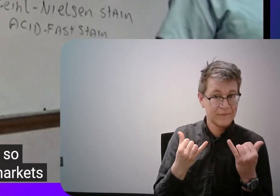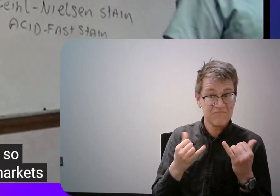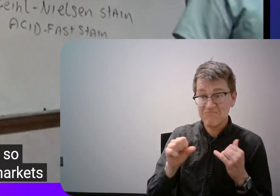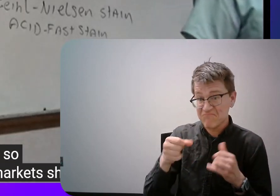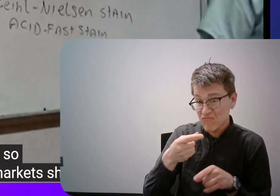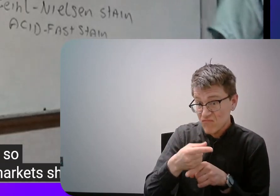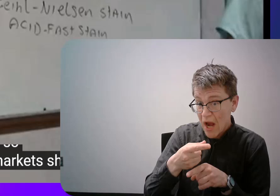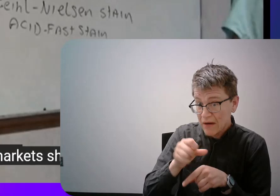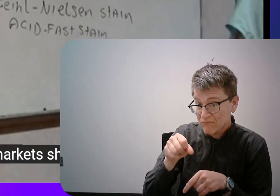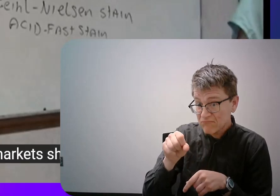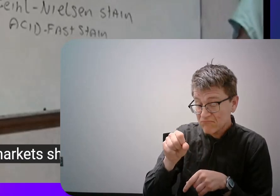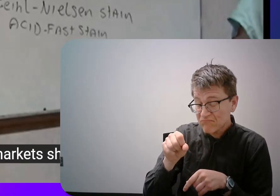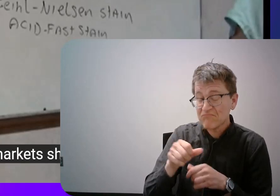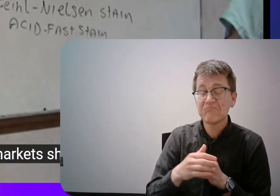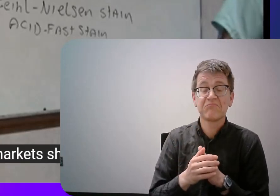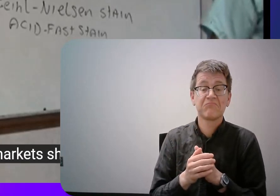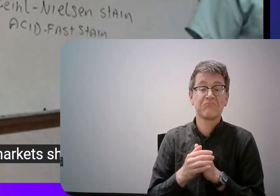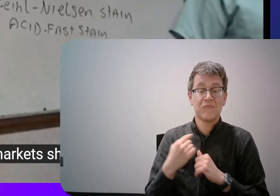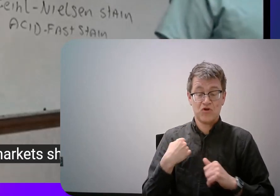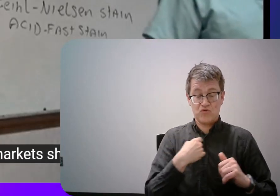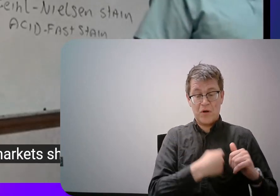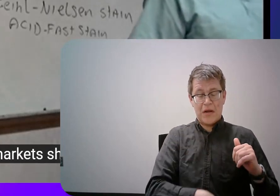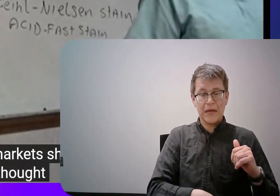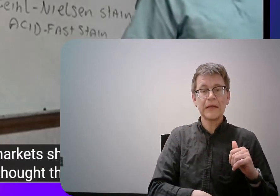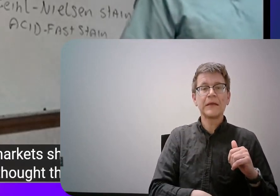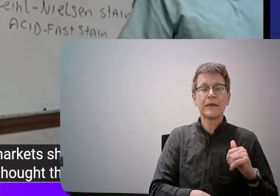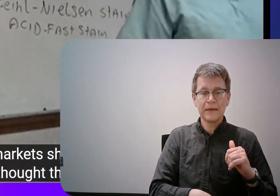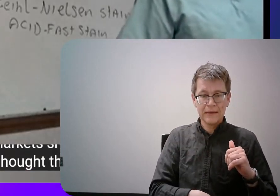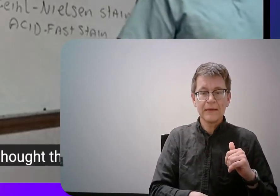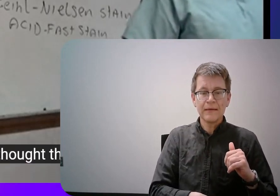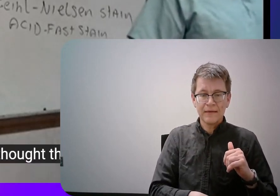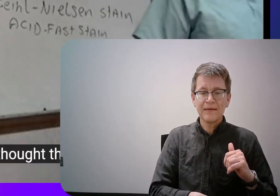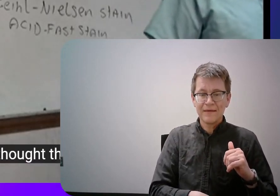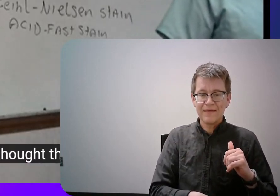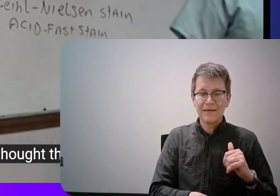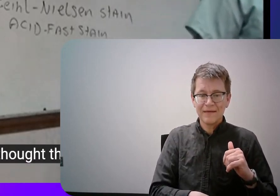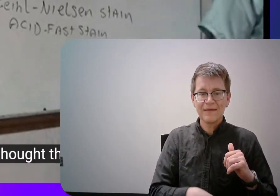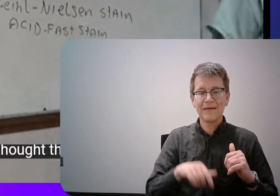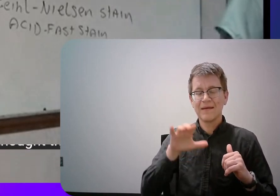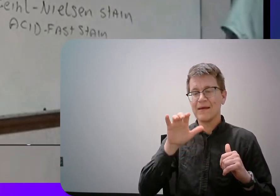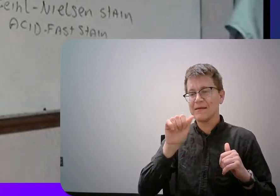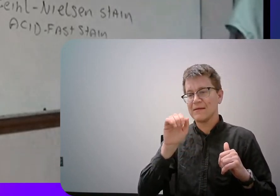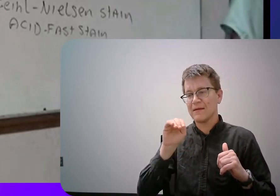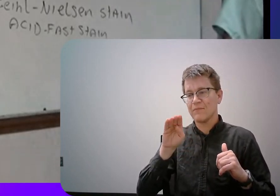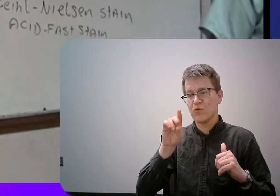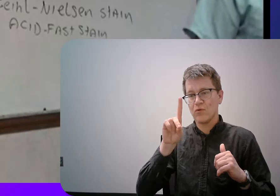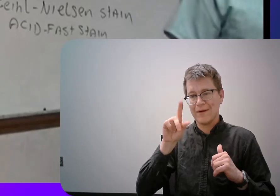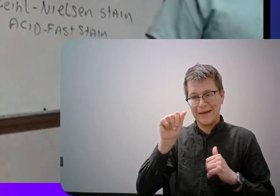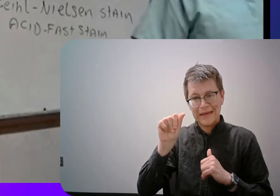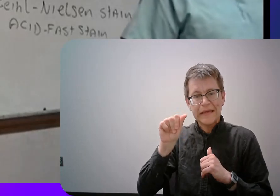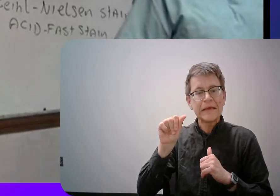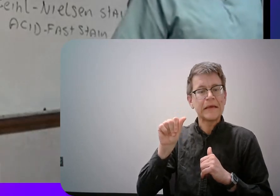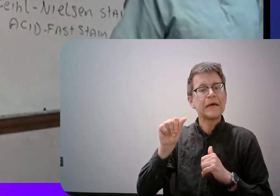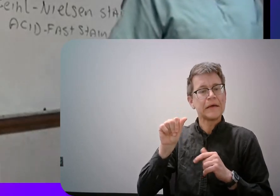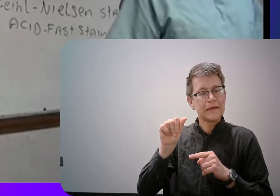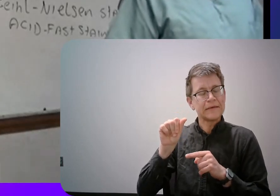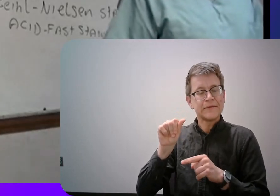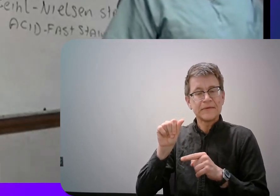right, markets shift. China, Cambodia, where you thought the Chinese made little money, Vietnamese make even